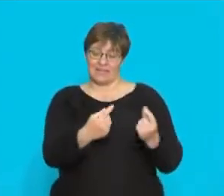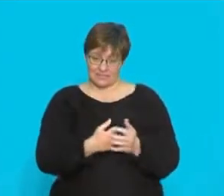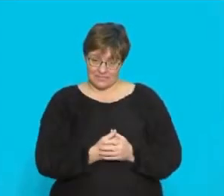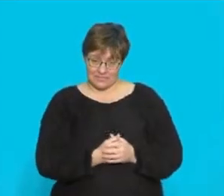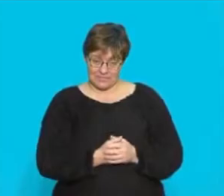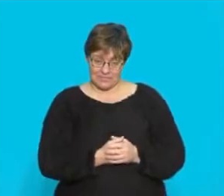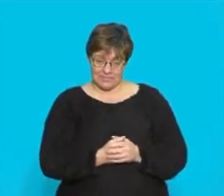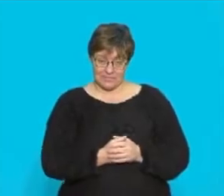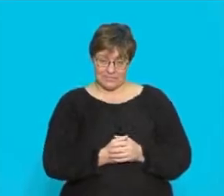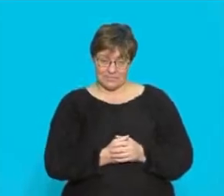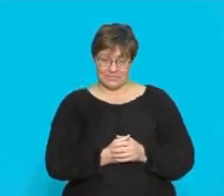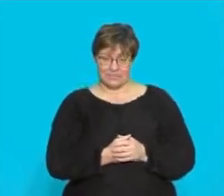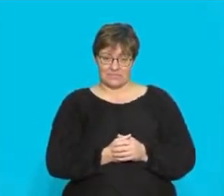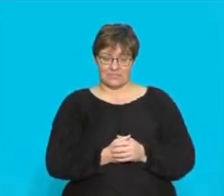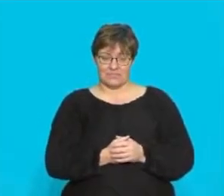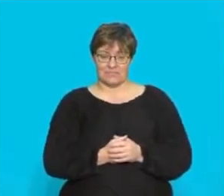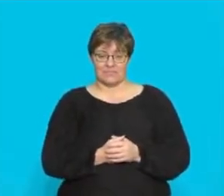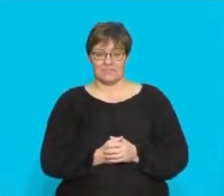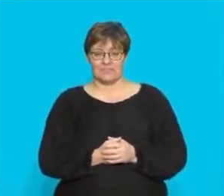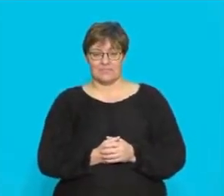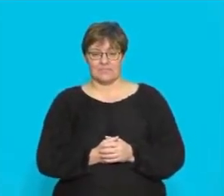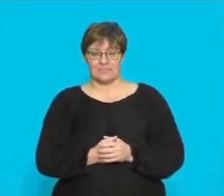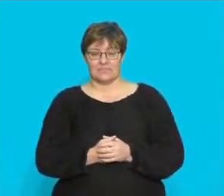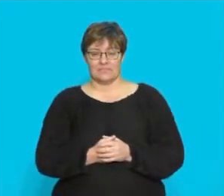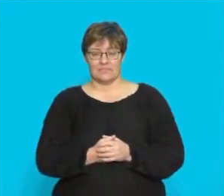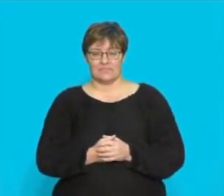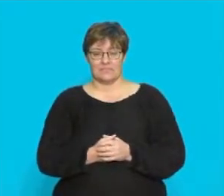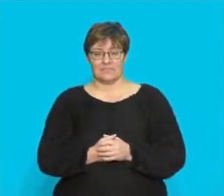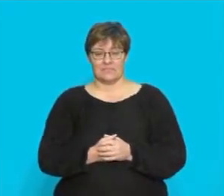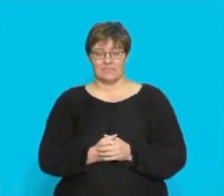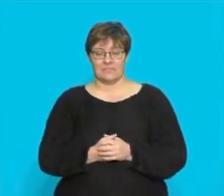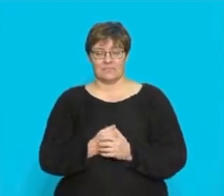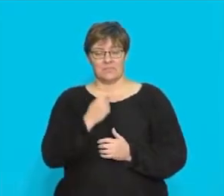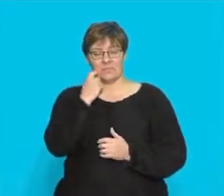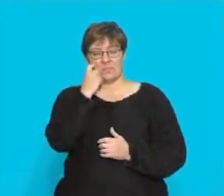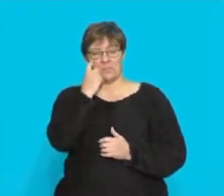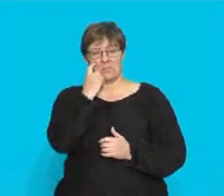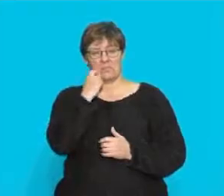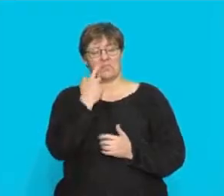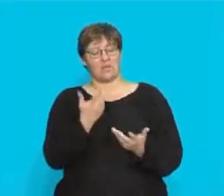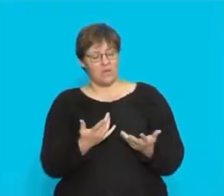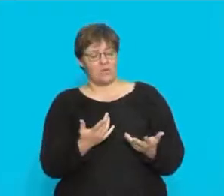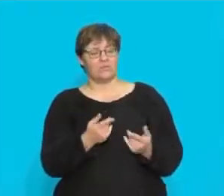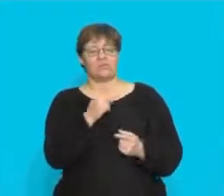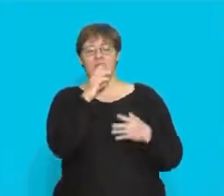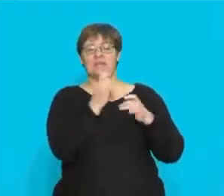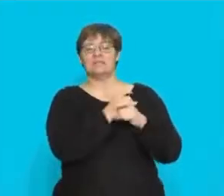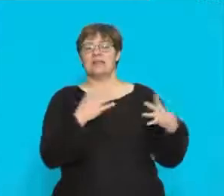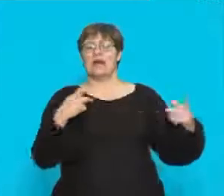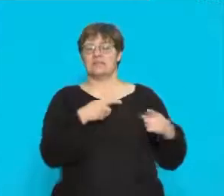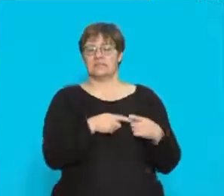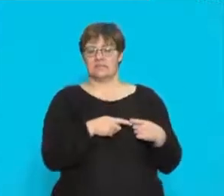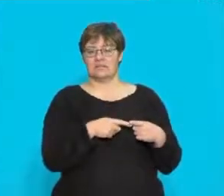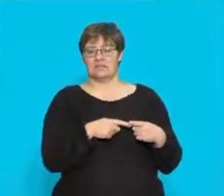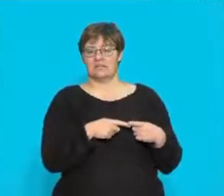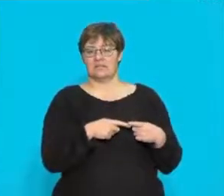those that need to eat are going to fit under the animal-like protists. Okay, guys, so let's start